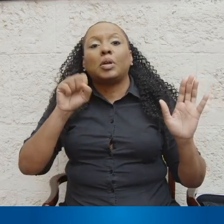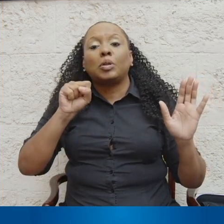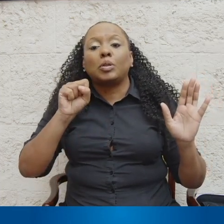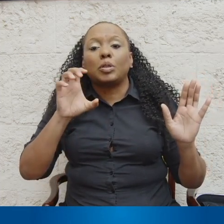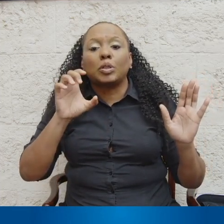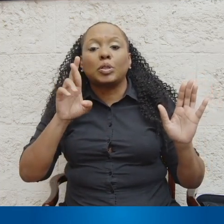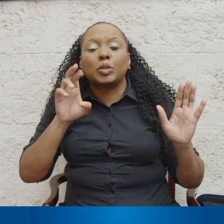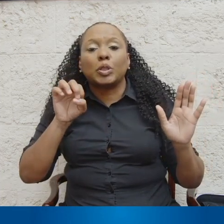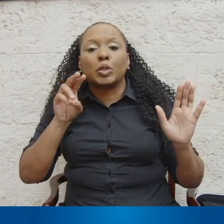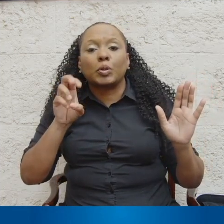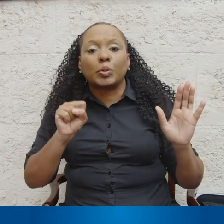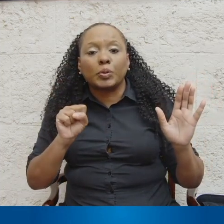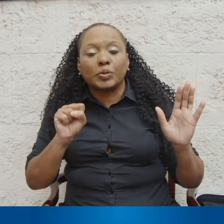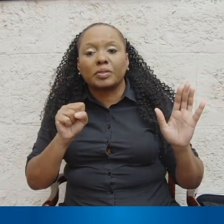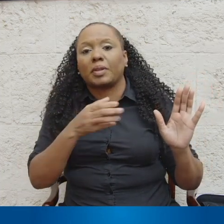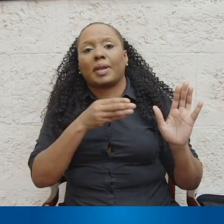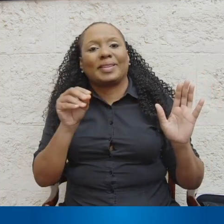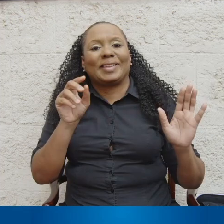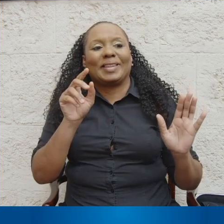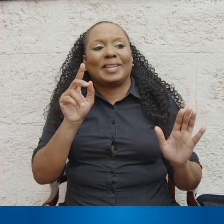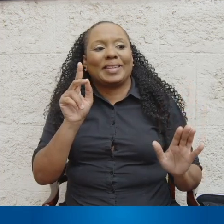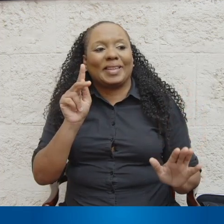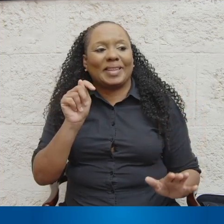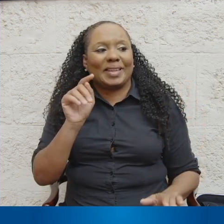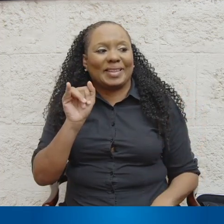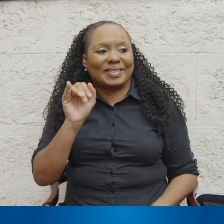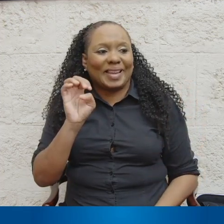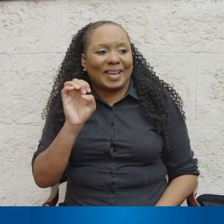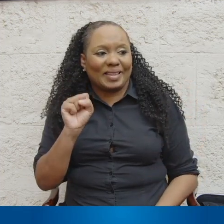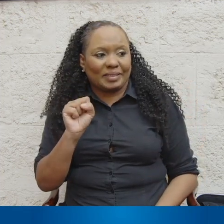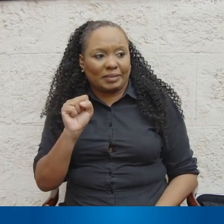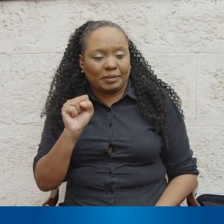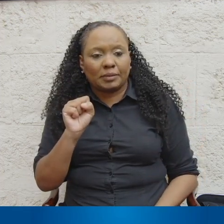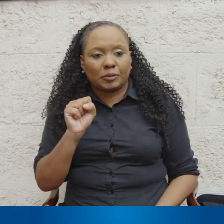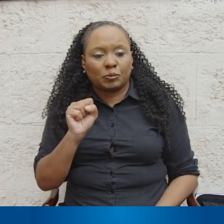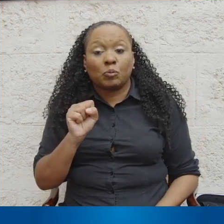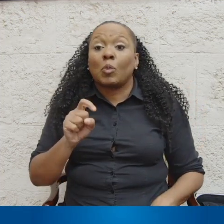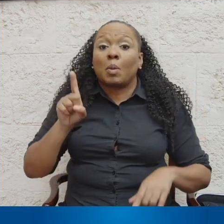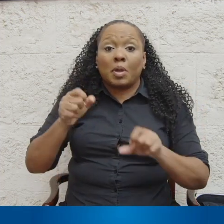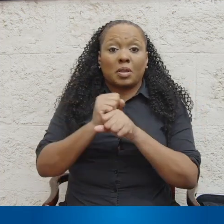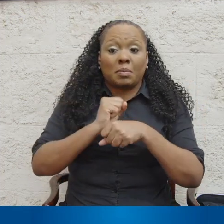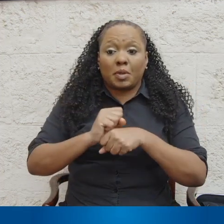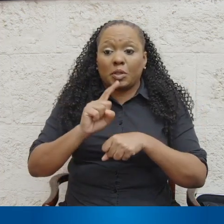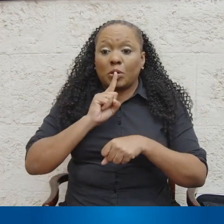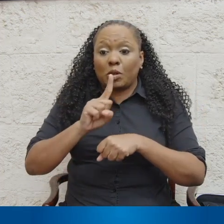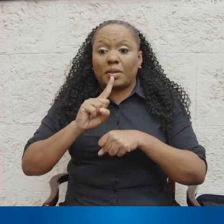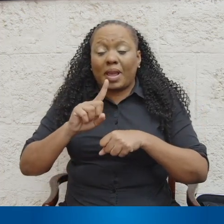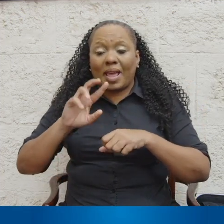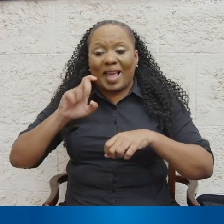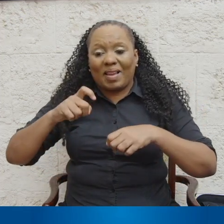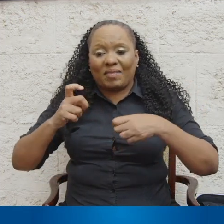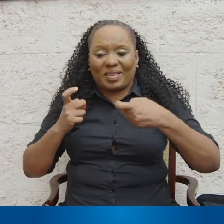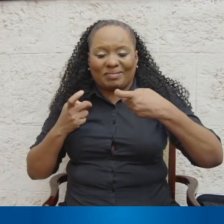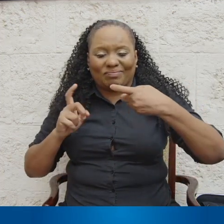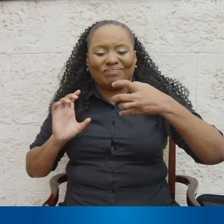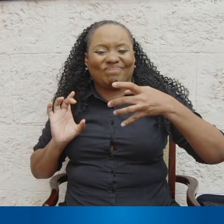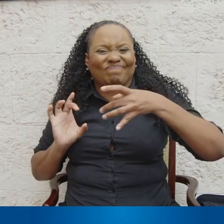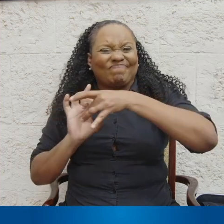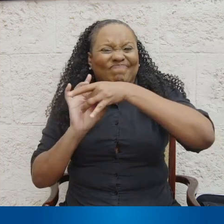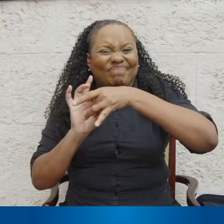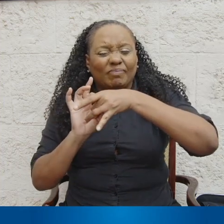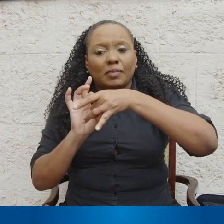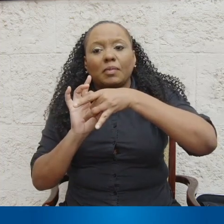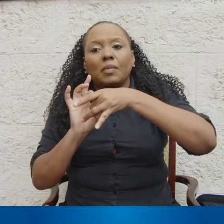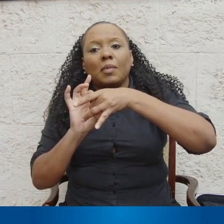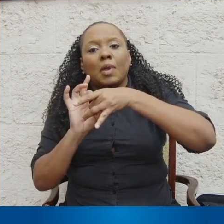in addition to the straps, a tie must be put in where the two rafters join. A tie is put in, which essentially would, with more